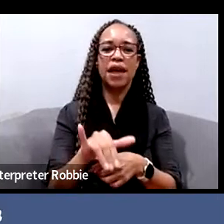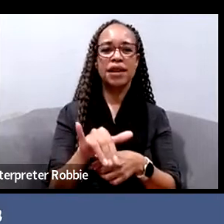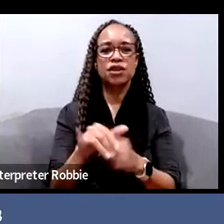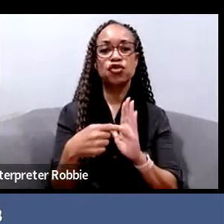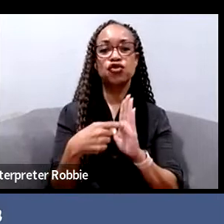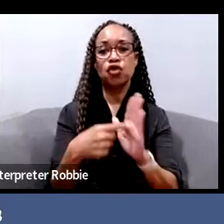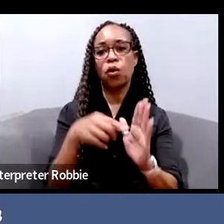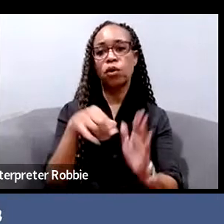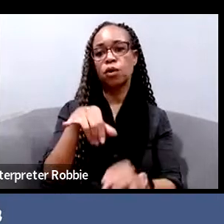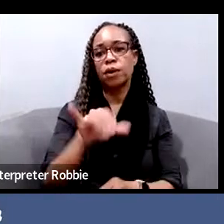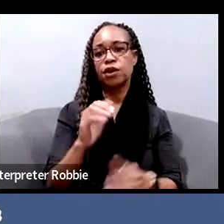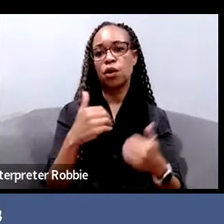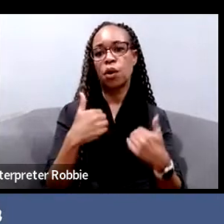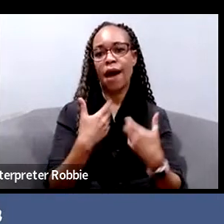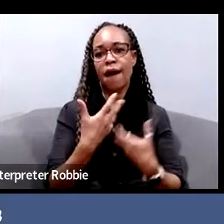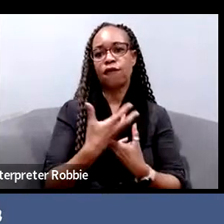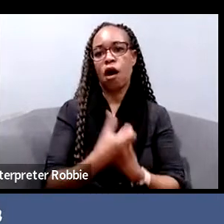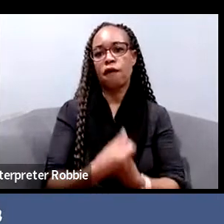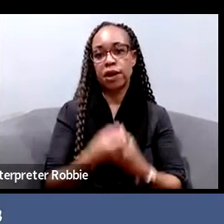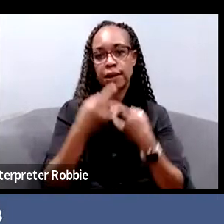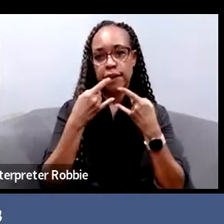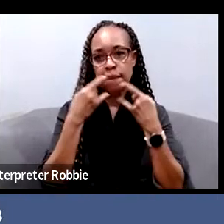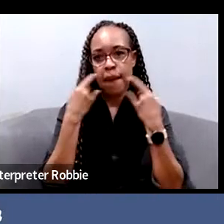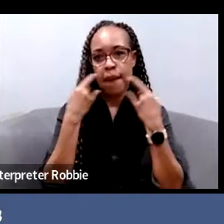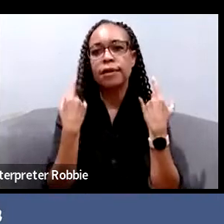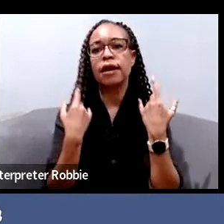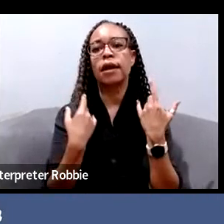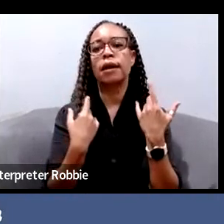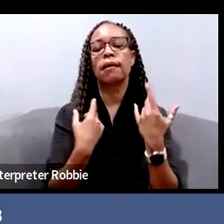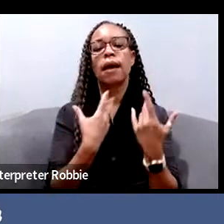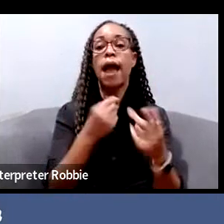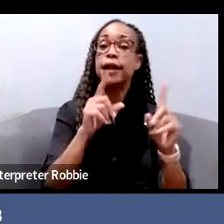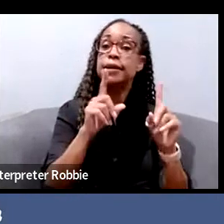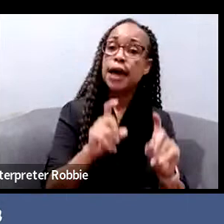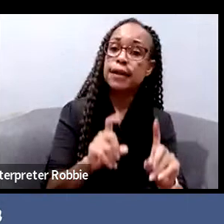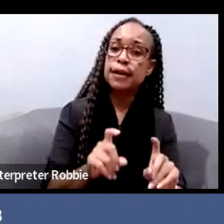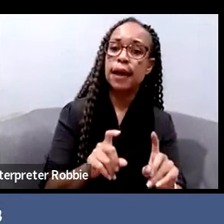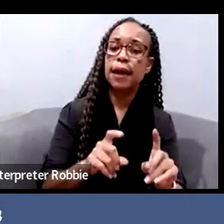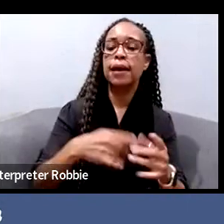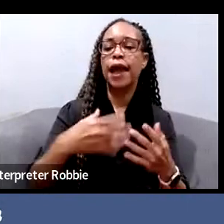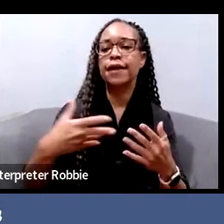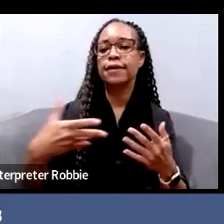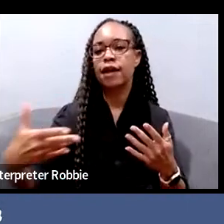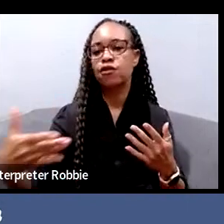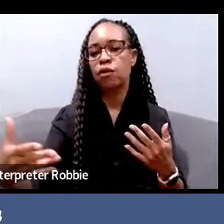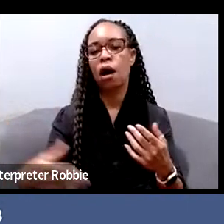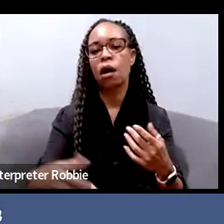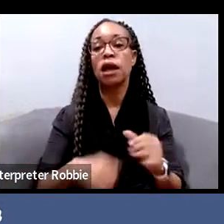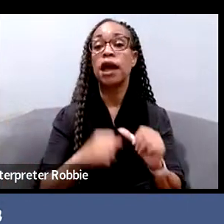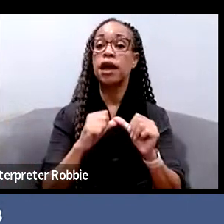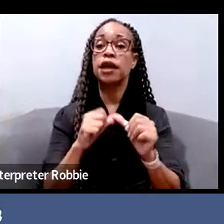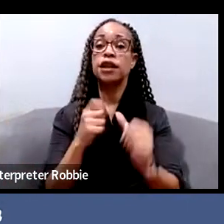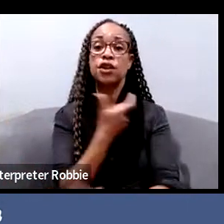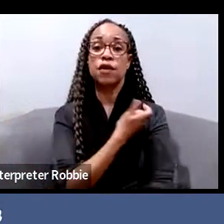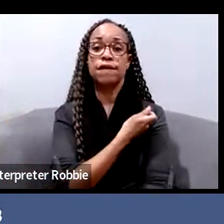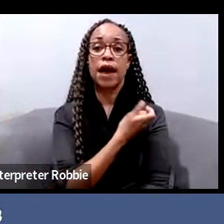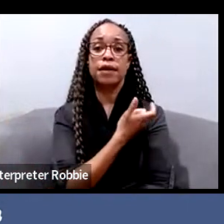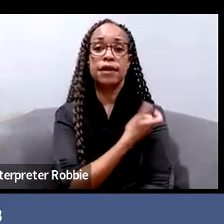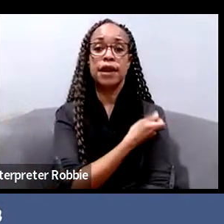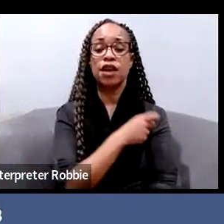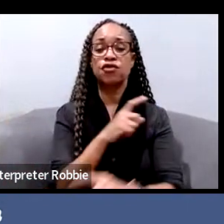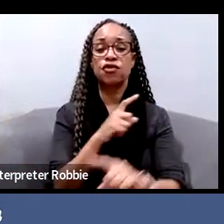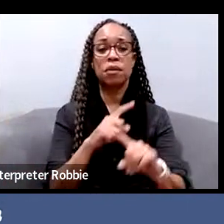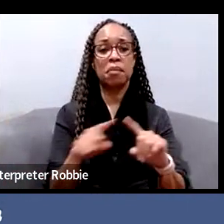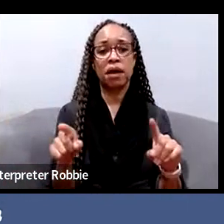we still have confidence in masking, we still have confidence in testing, et cetera, and continued vaccination. But we're just